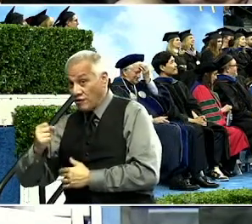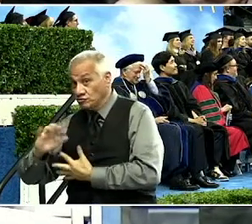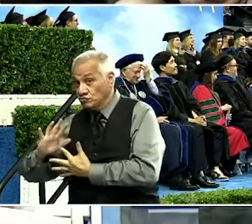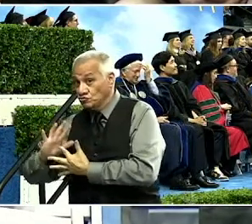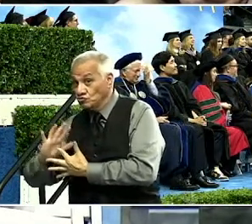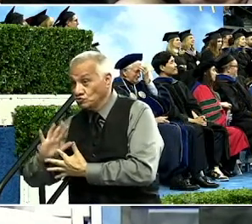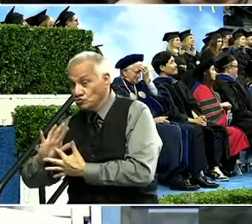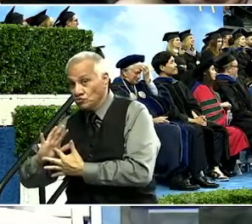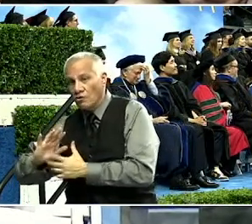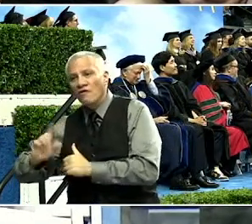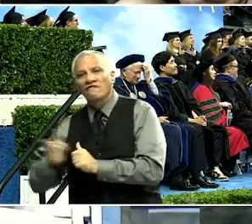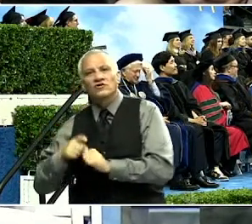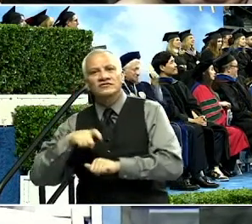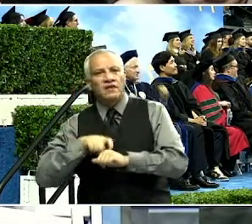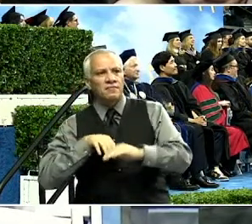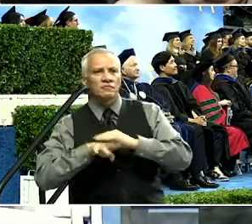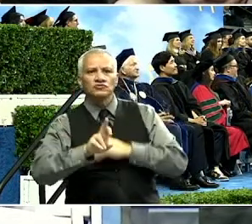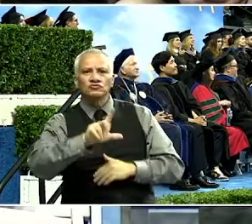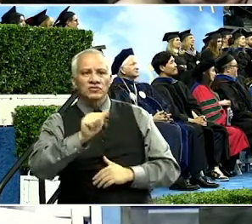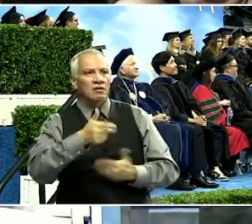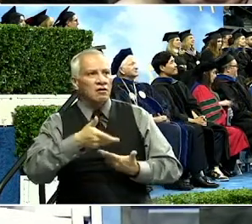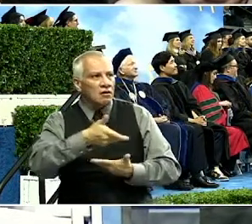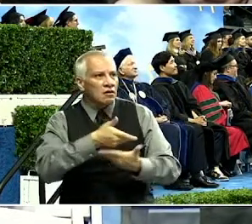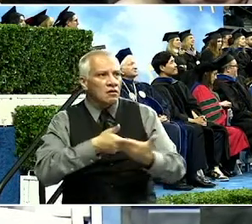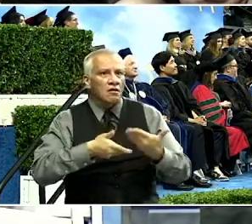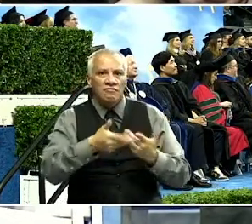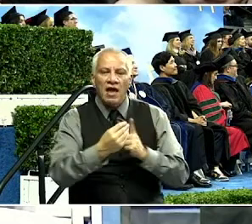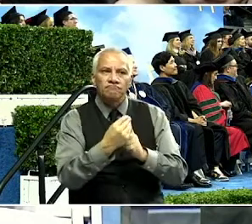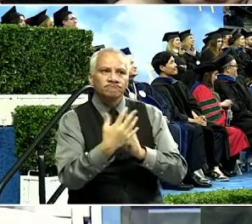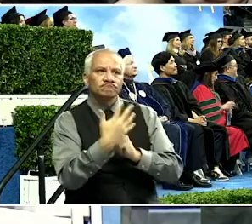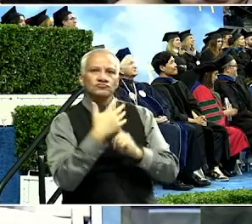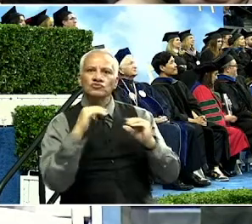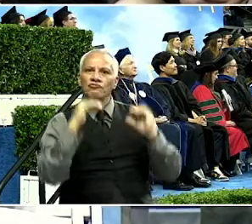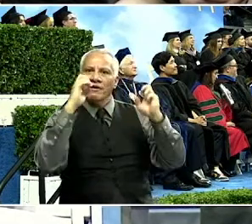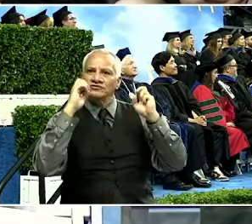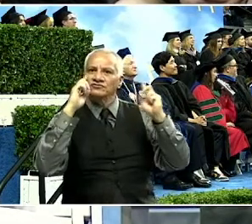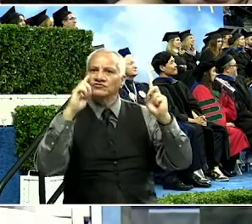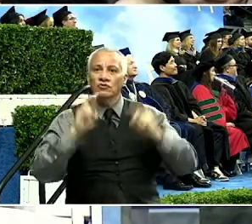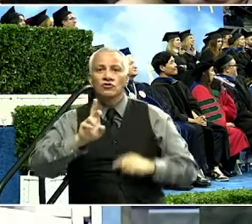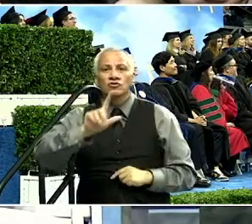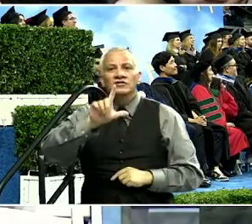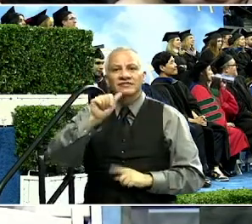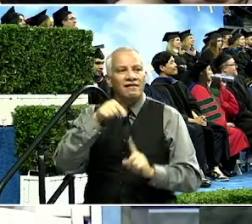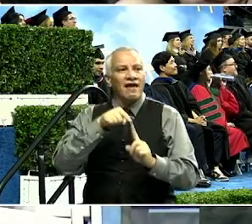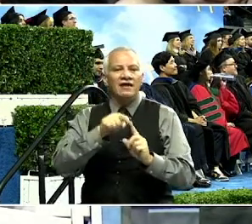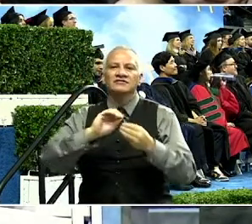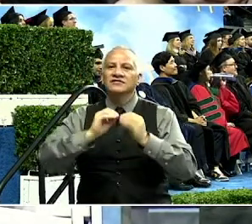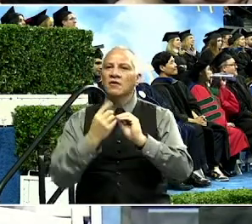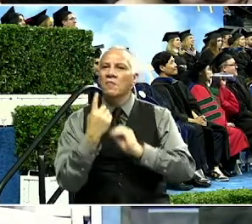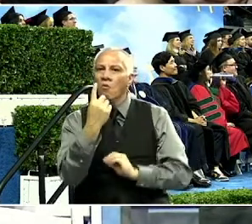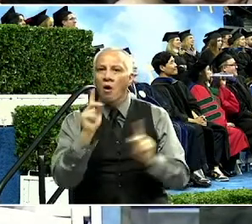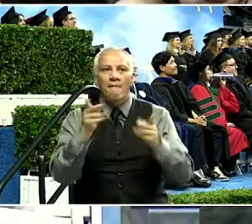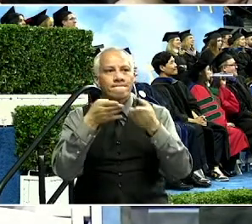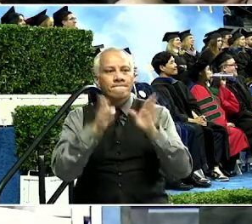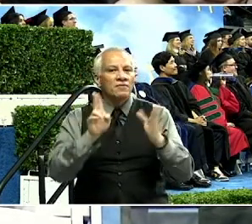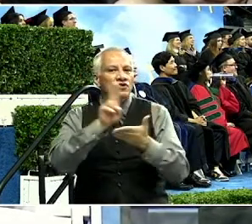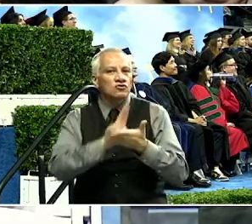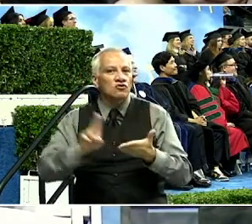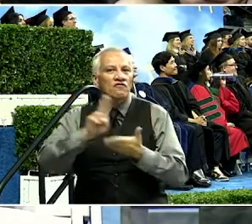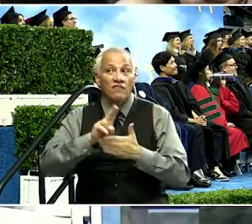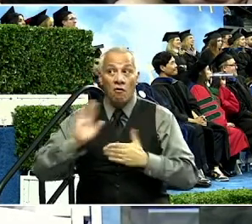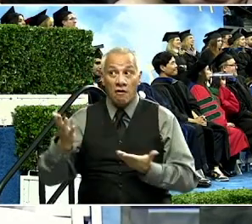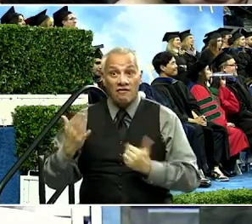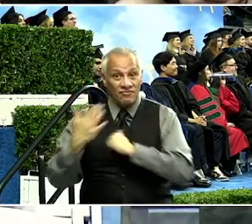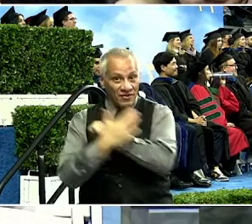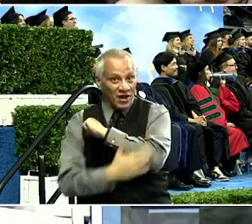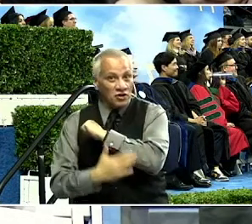could not have been a more perfect introduction to higher education. UCLA is the number one public university in the